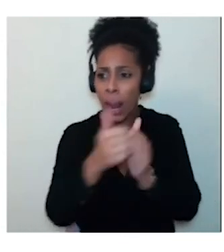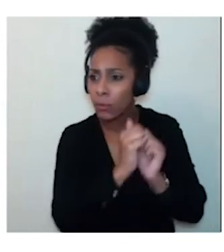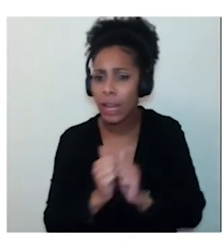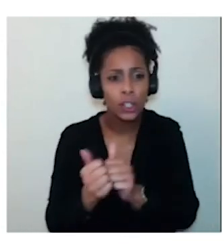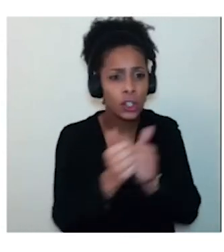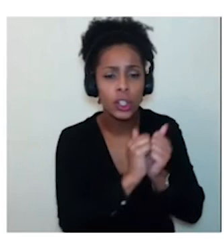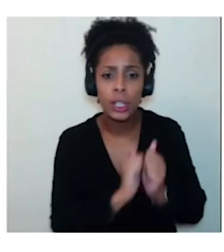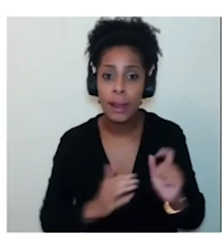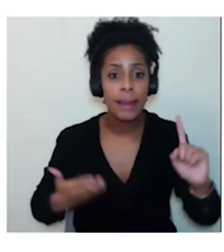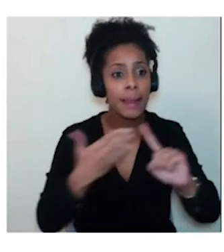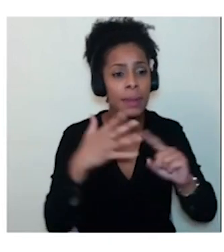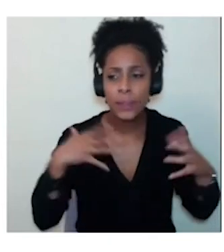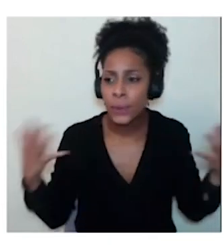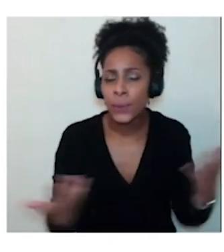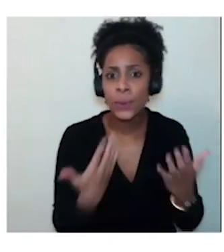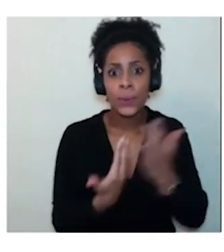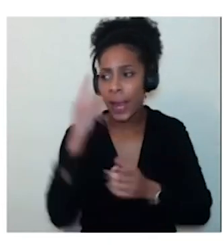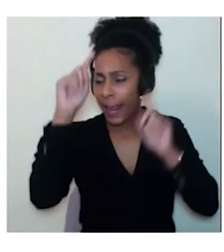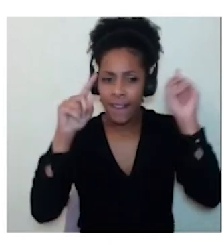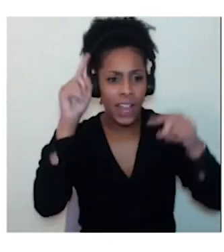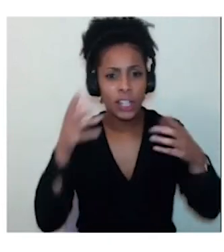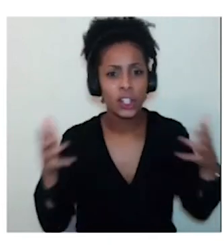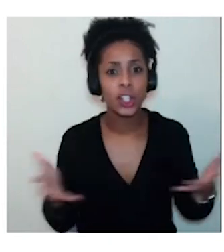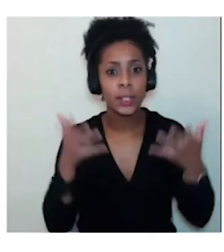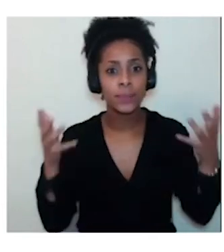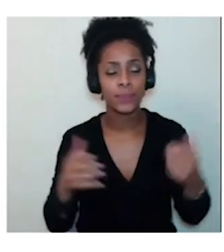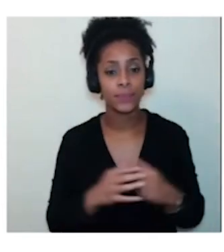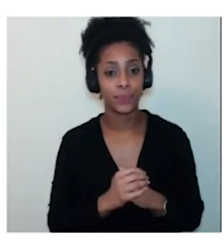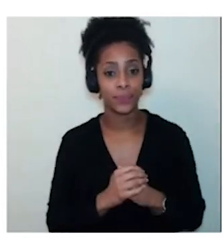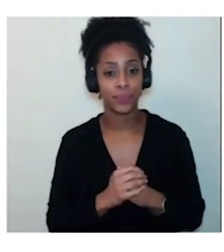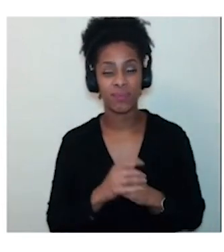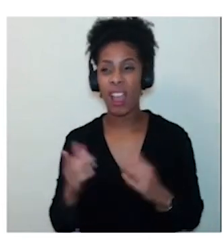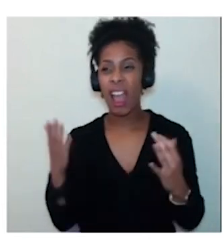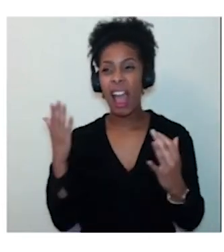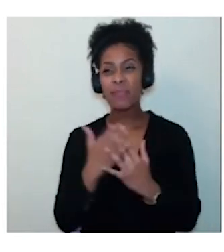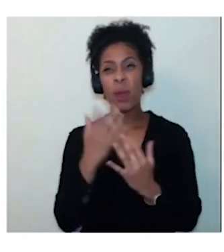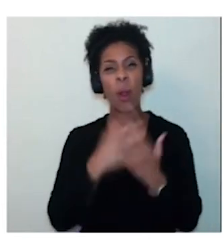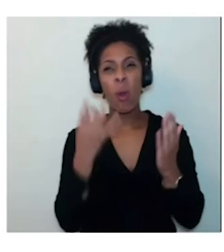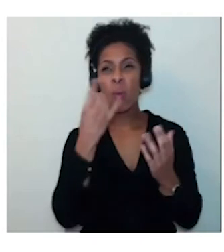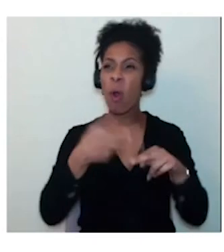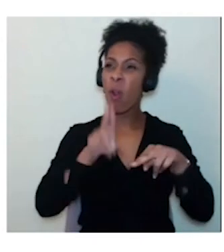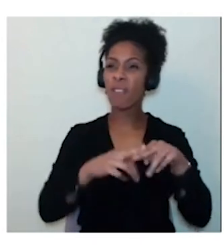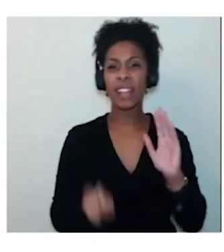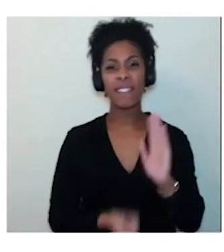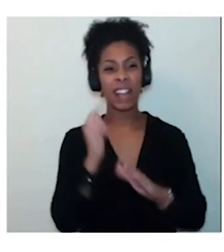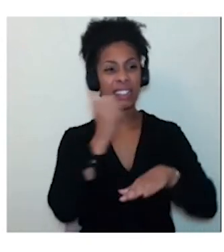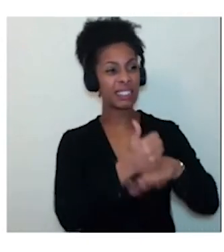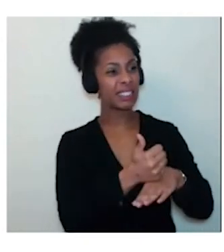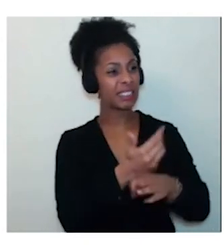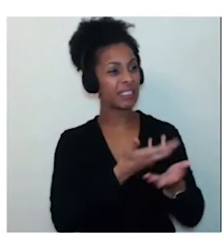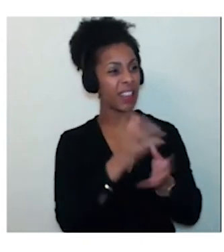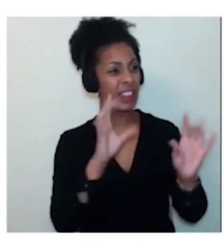keywords. Accessibility is not about an annual event, but to put in place solid foundations that can drive